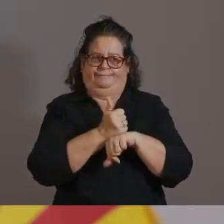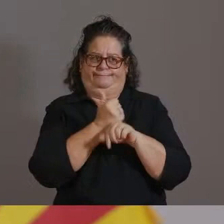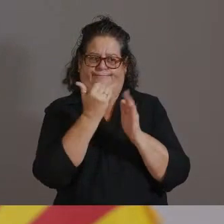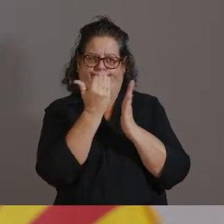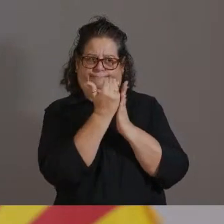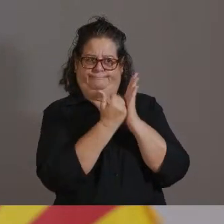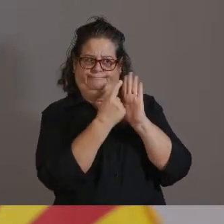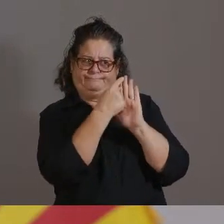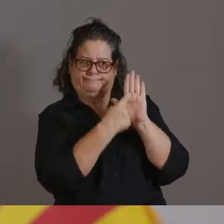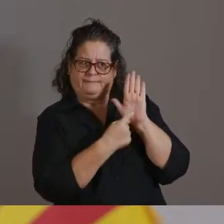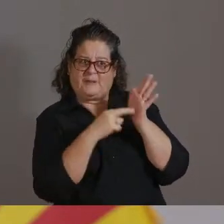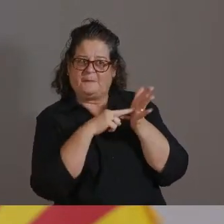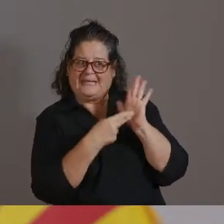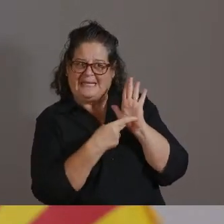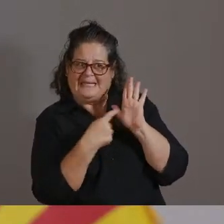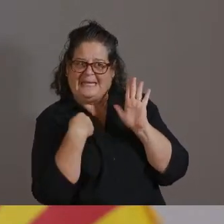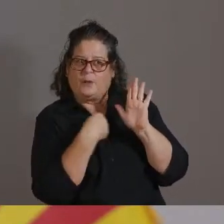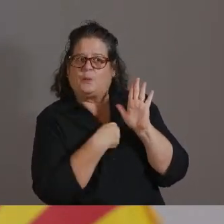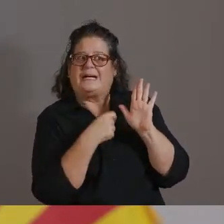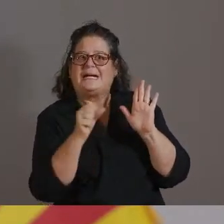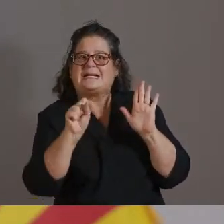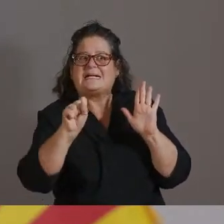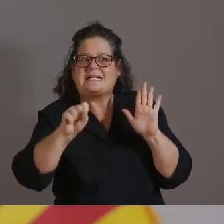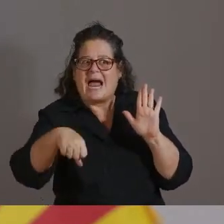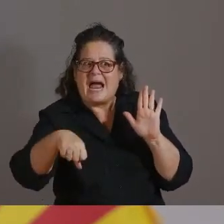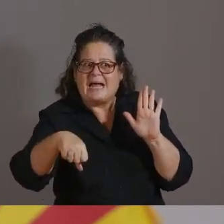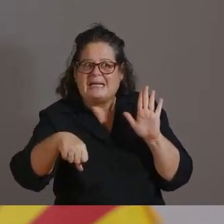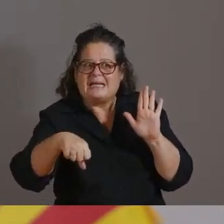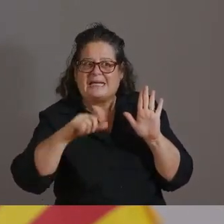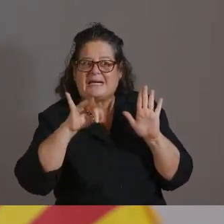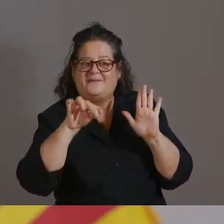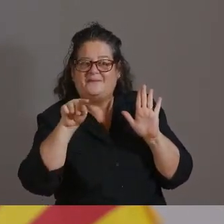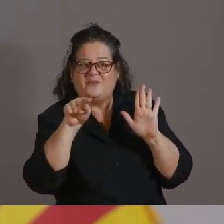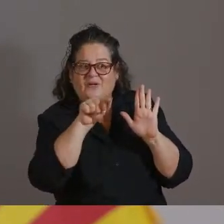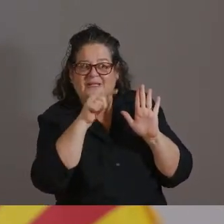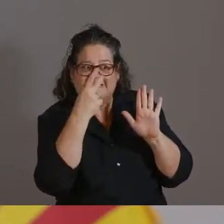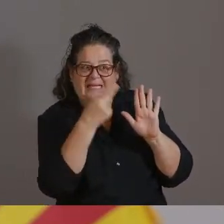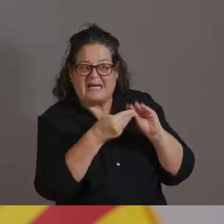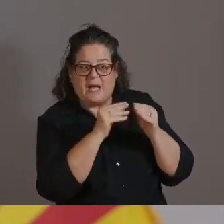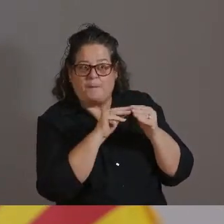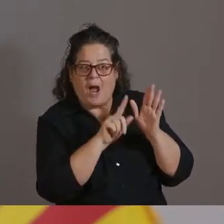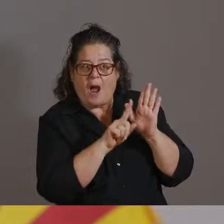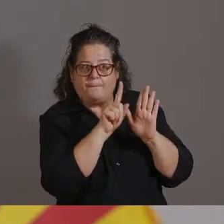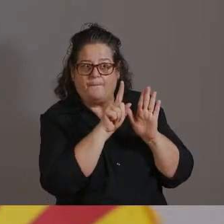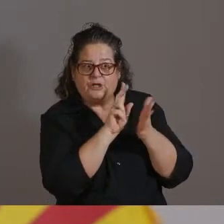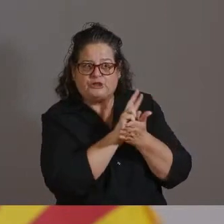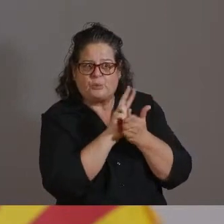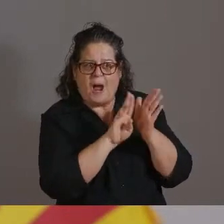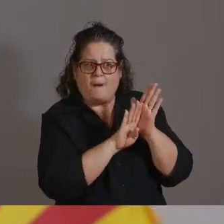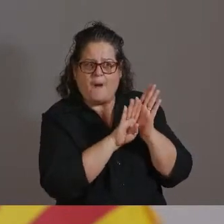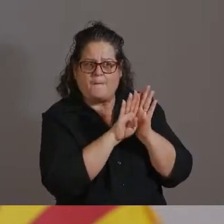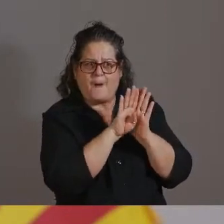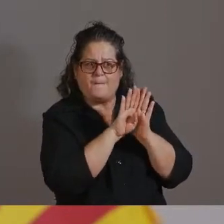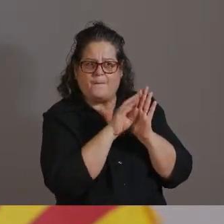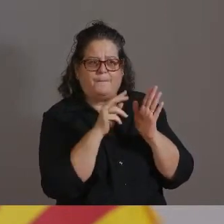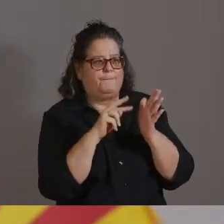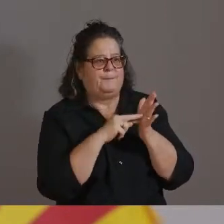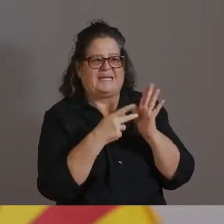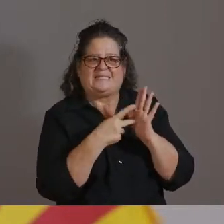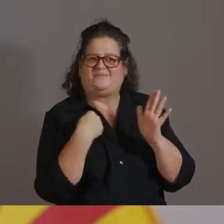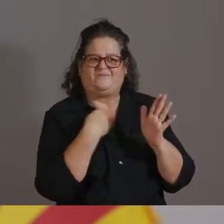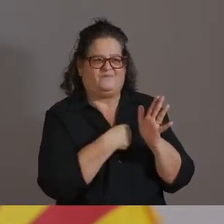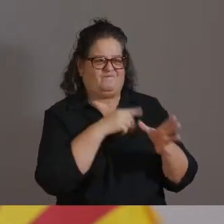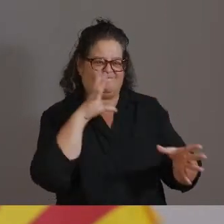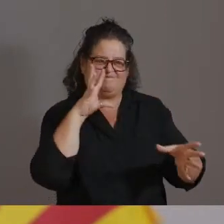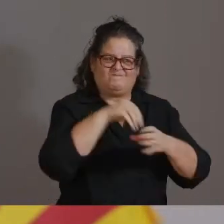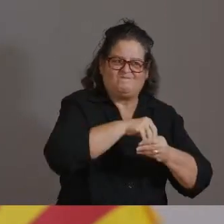remains goes up to a higher level for 2 or more weeks, we are going to start working with those establishments to bring them back